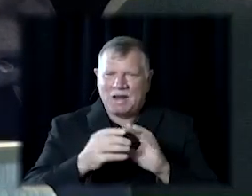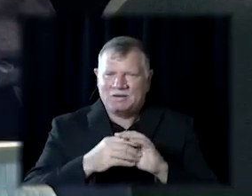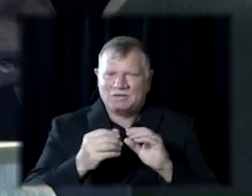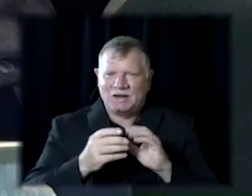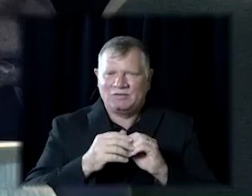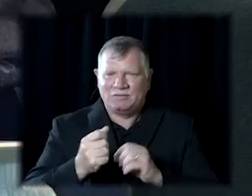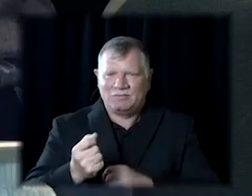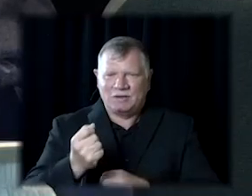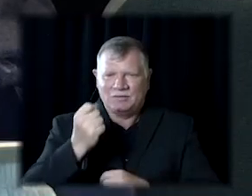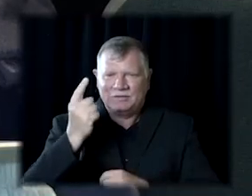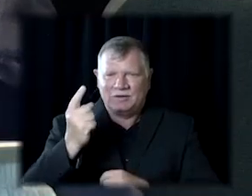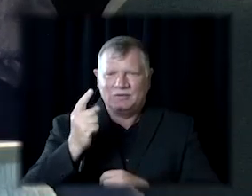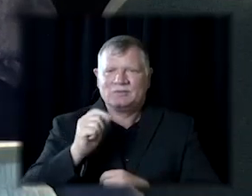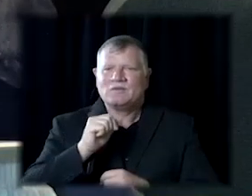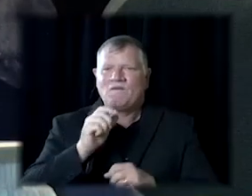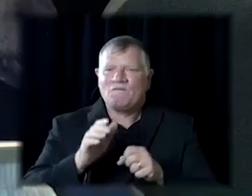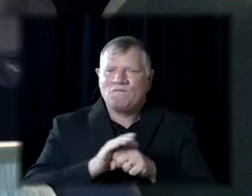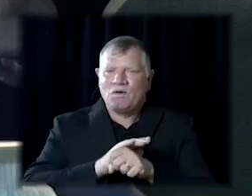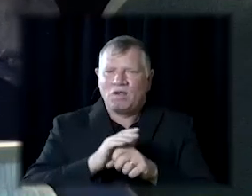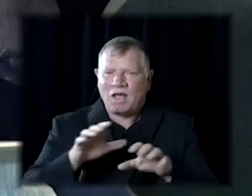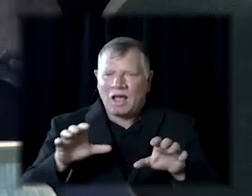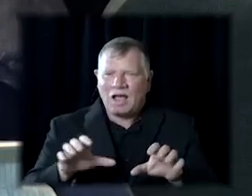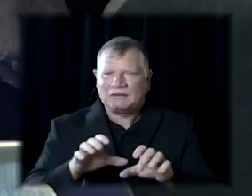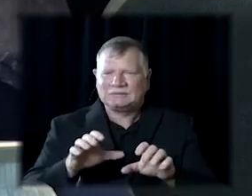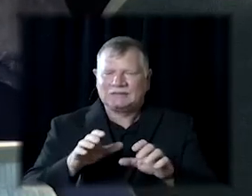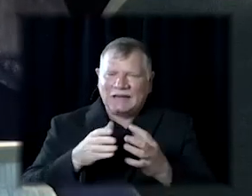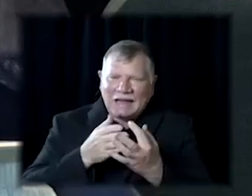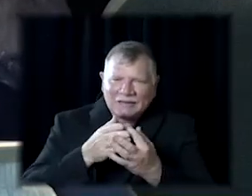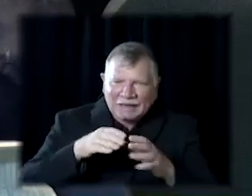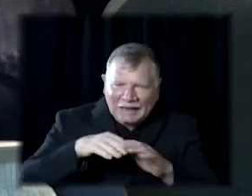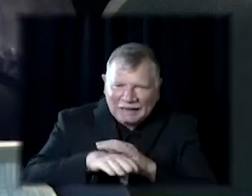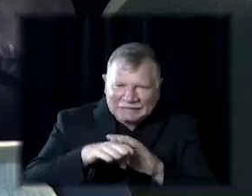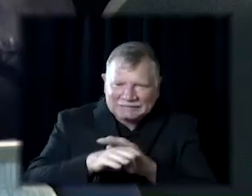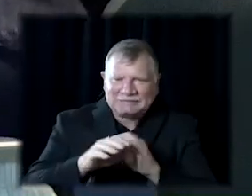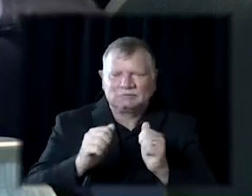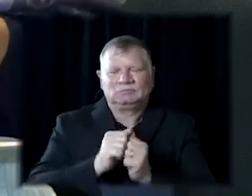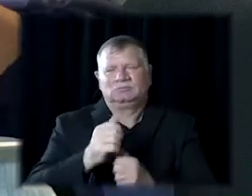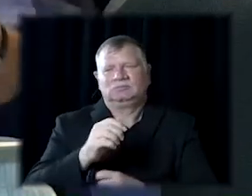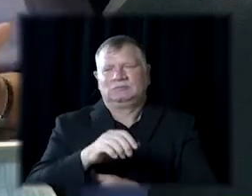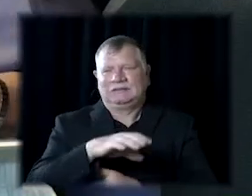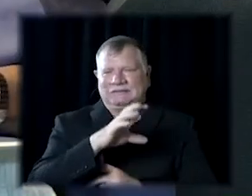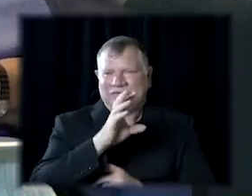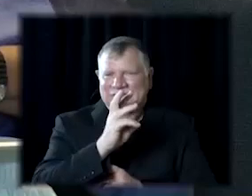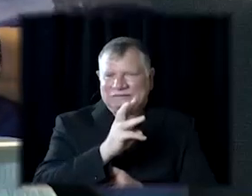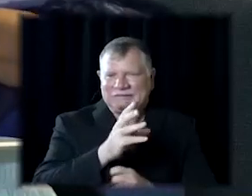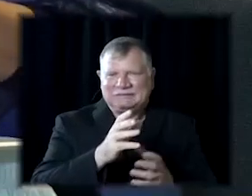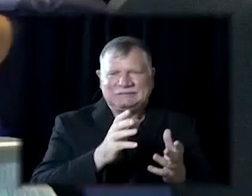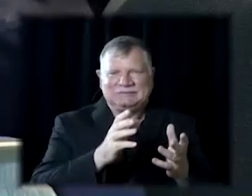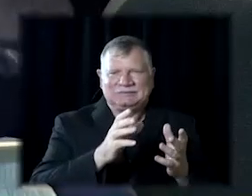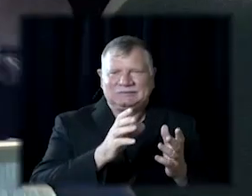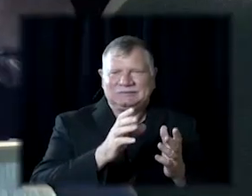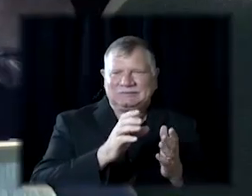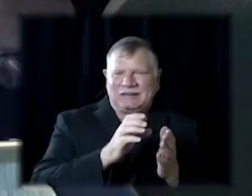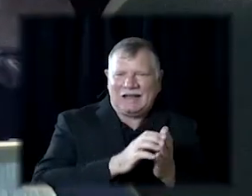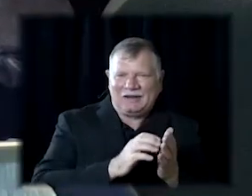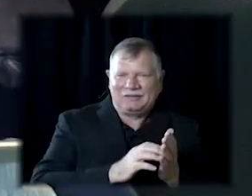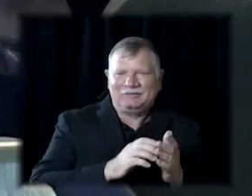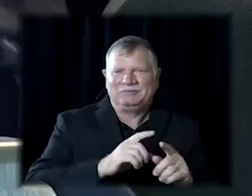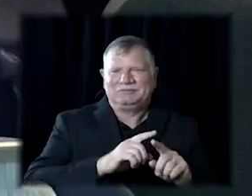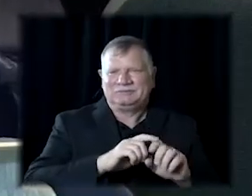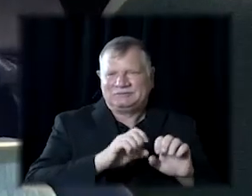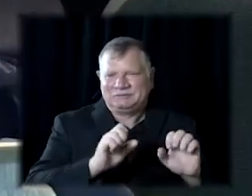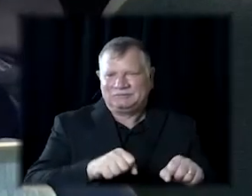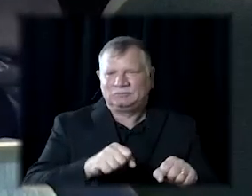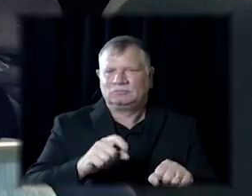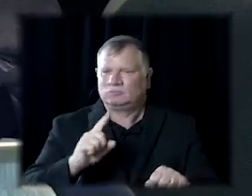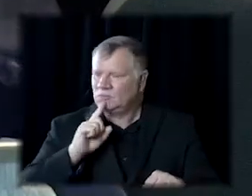memorandum of understanding to have full access, direct access to systems, 6 accounting systems, multiple payroll systems. That's very helpful as